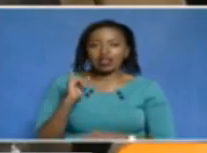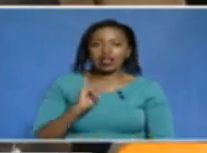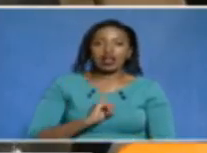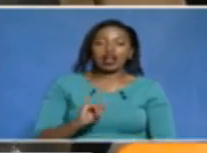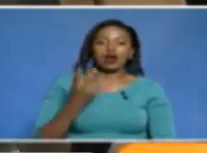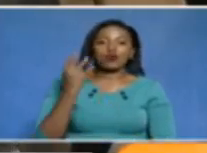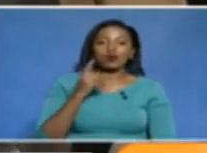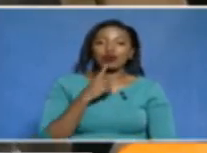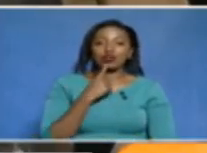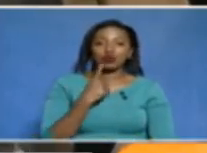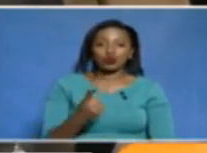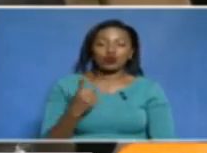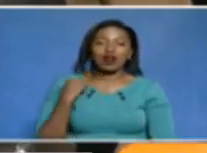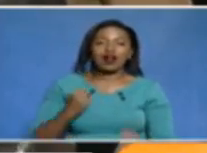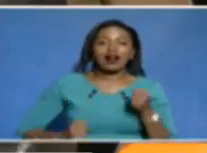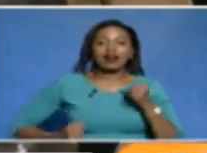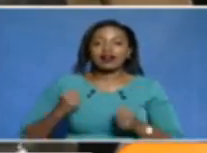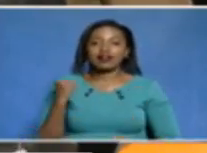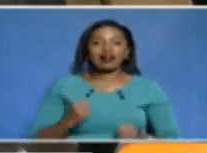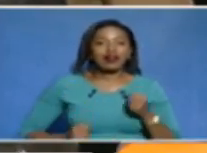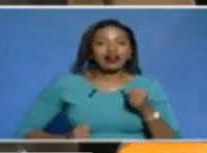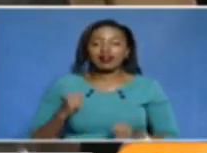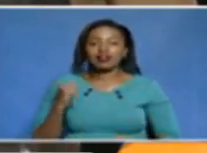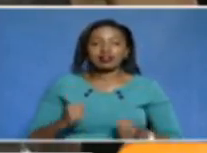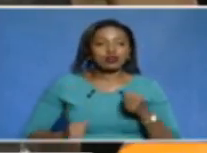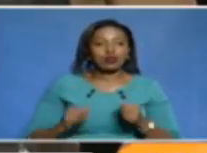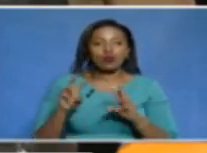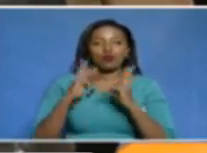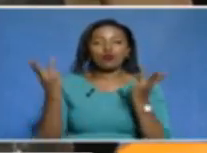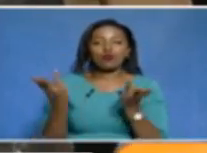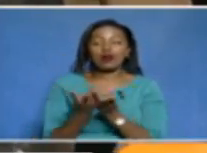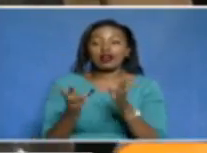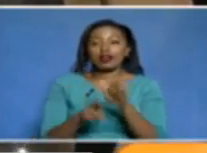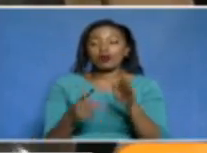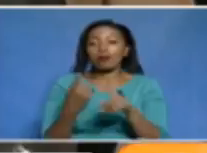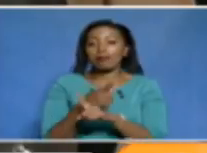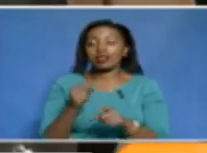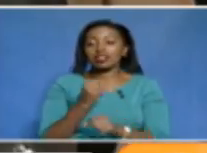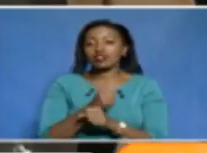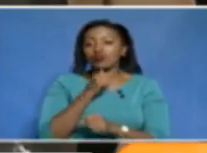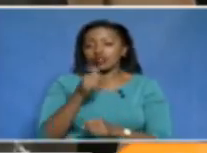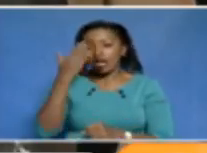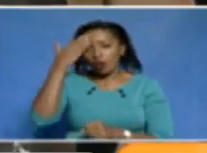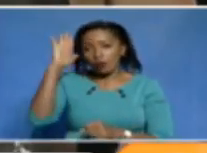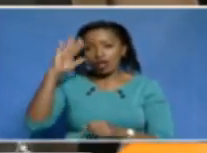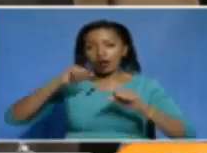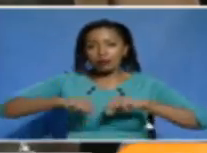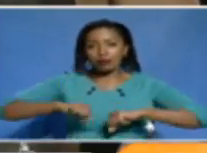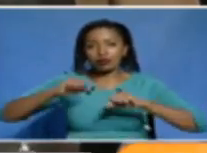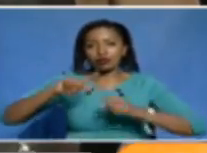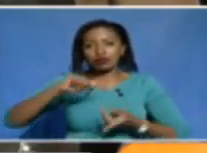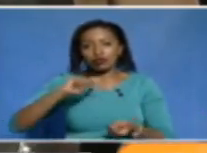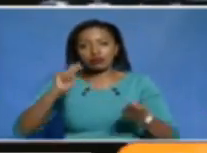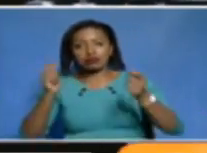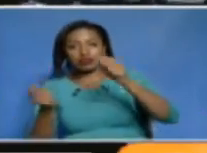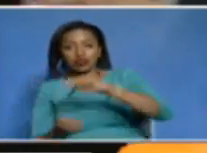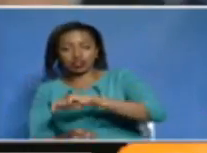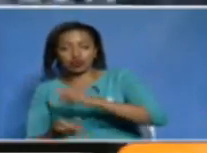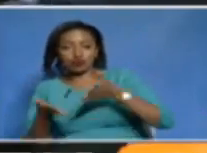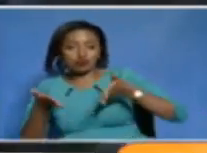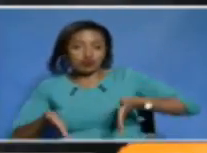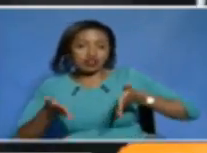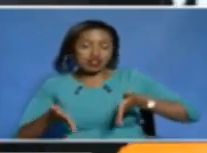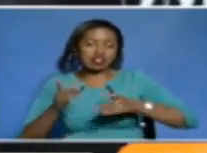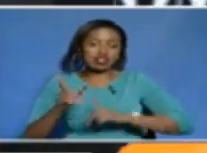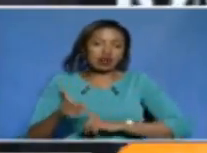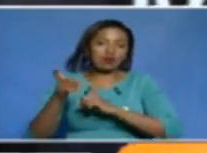of running a world record, but I didn't know that it would be translated to that huge time. Nice